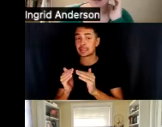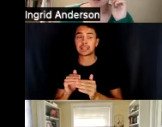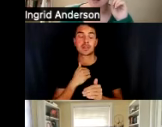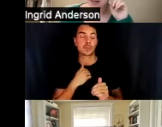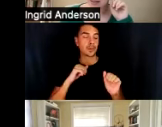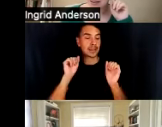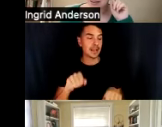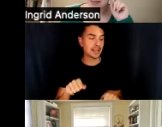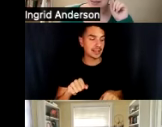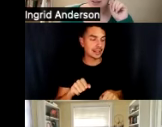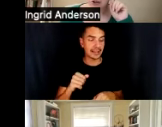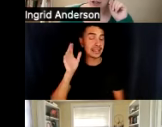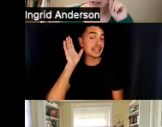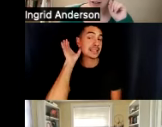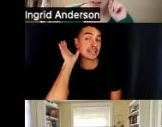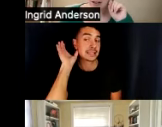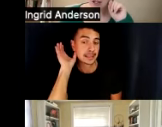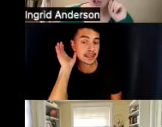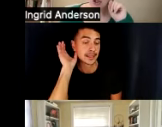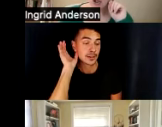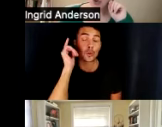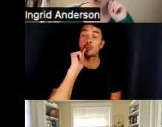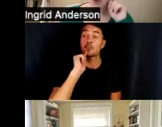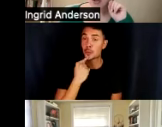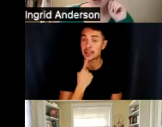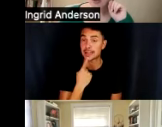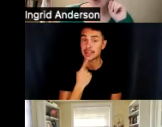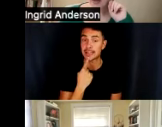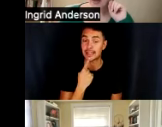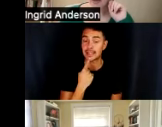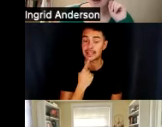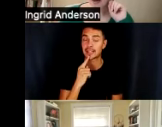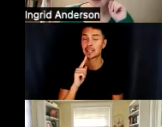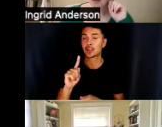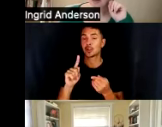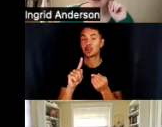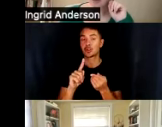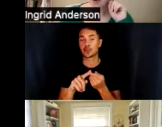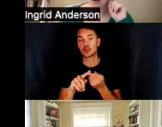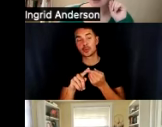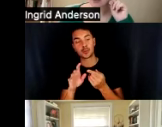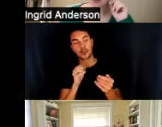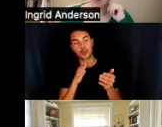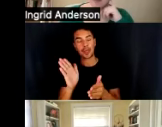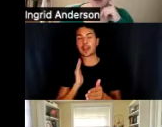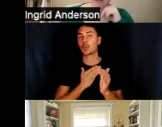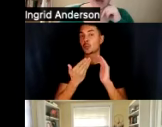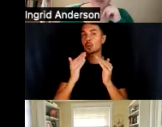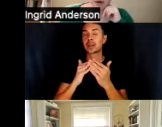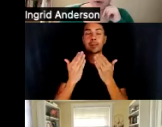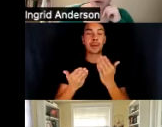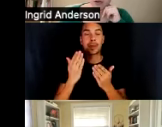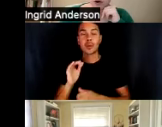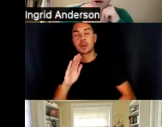can listen critically to the way that our community, maybe our